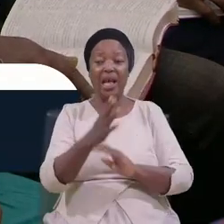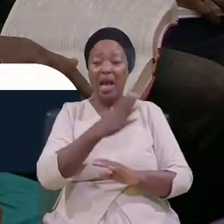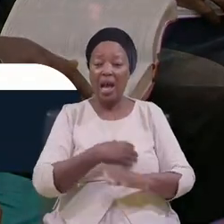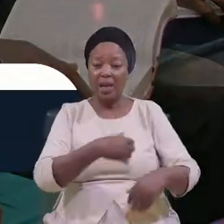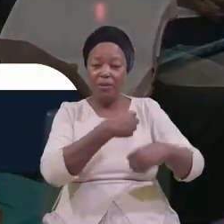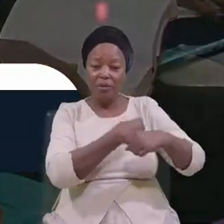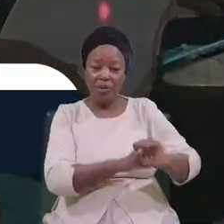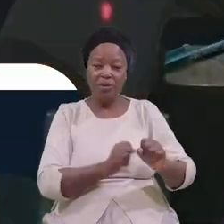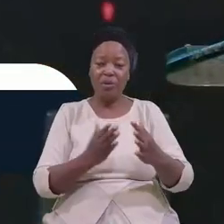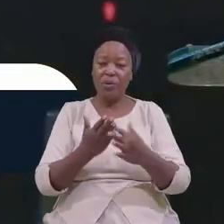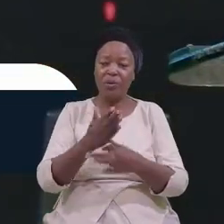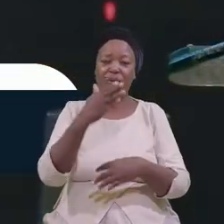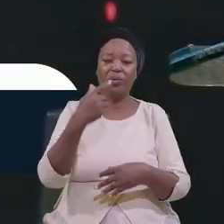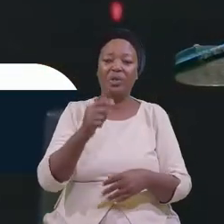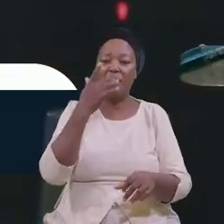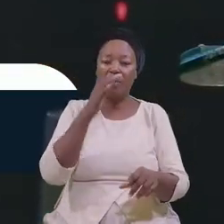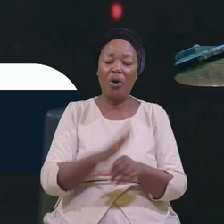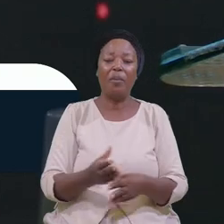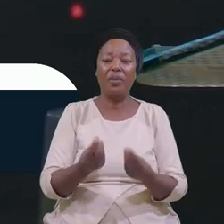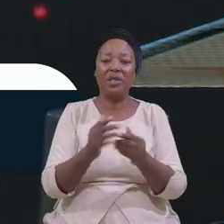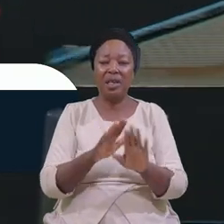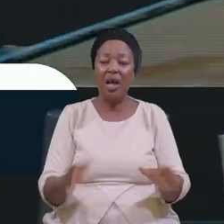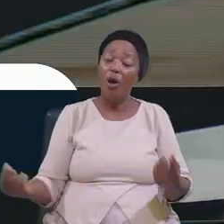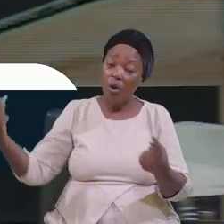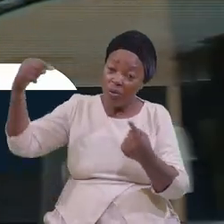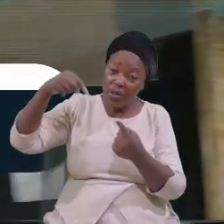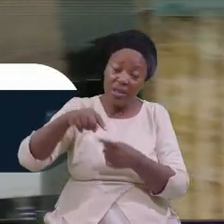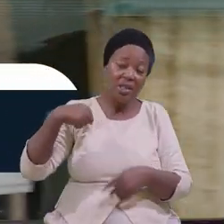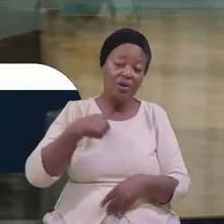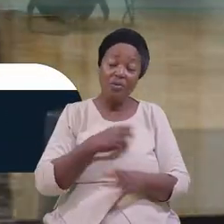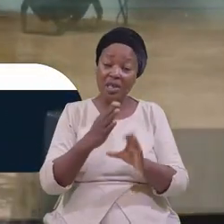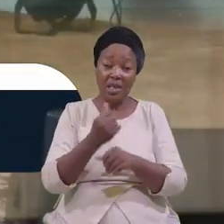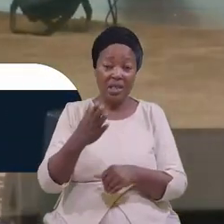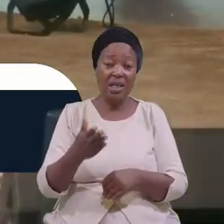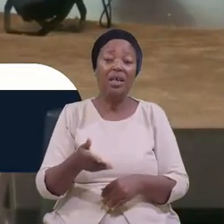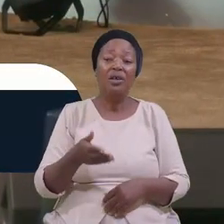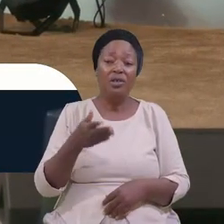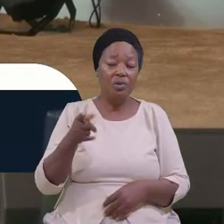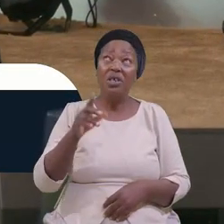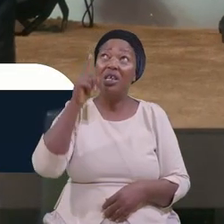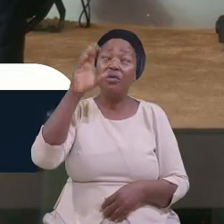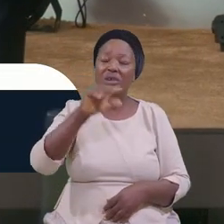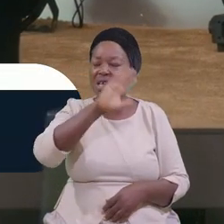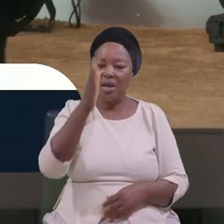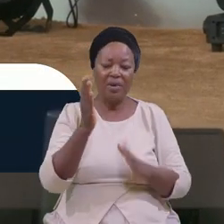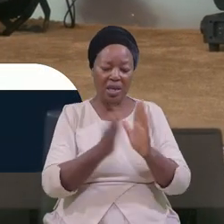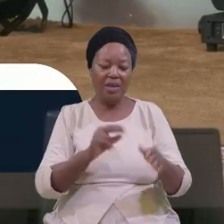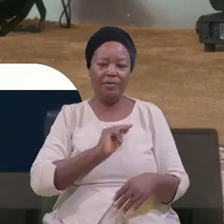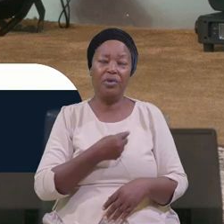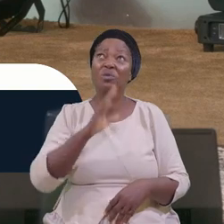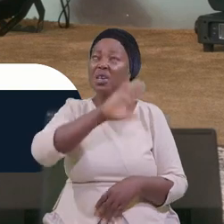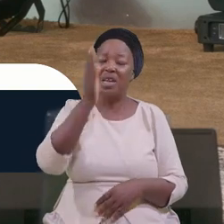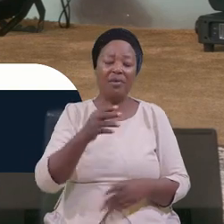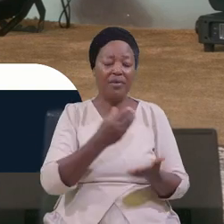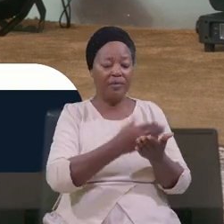the promised land. Until we get there, he'll never leave us. He'll never forsake